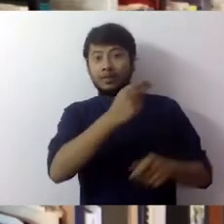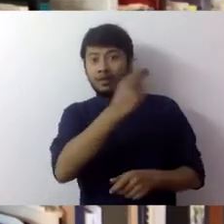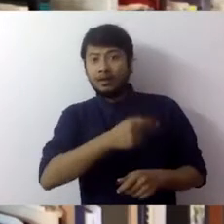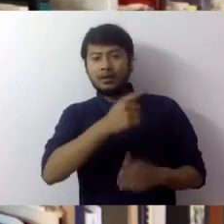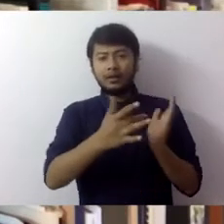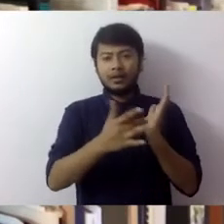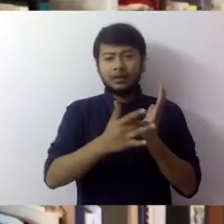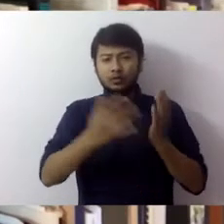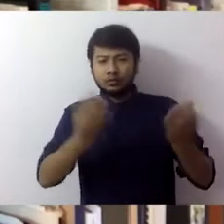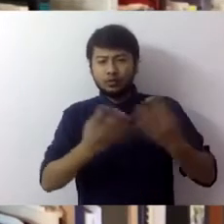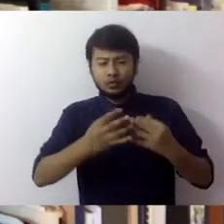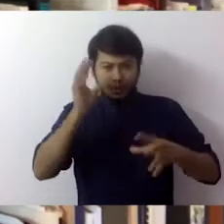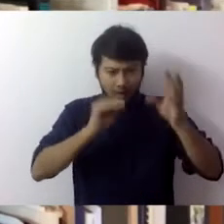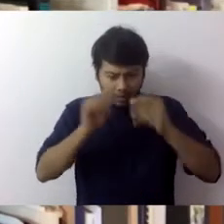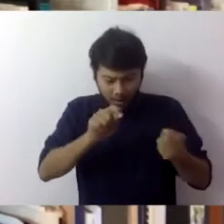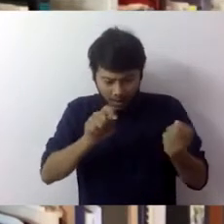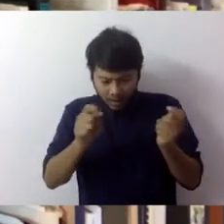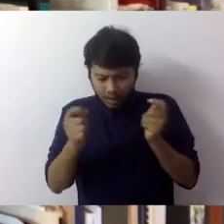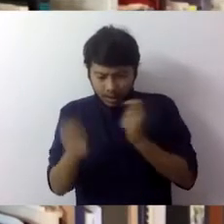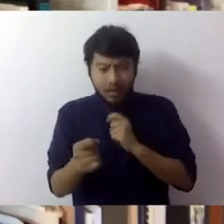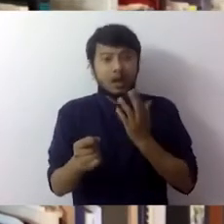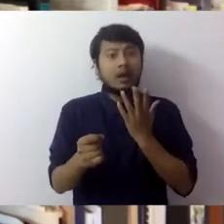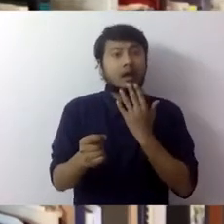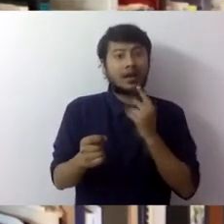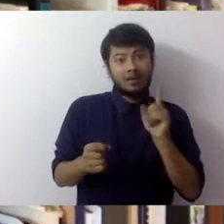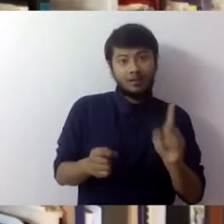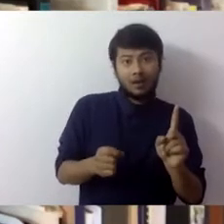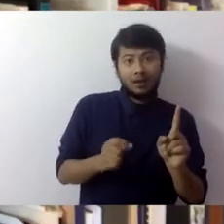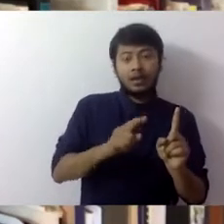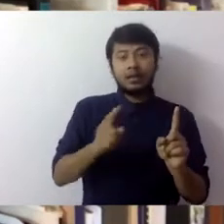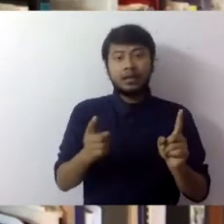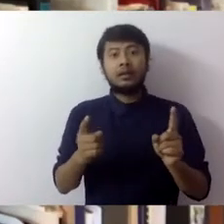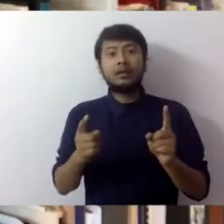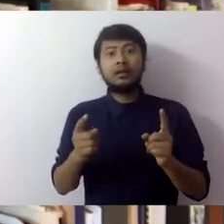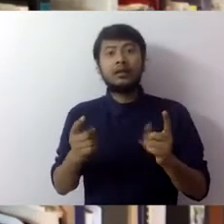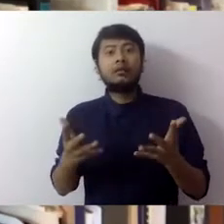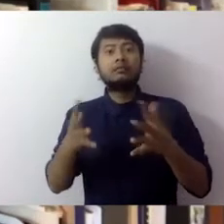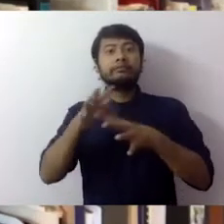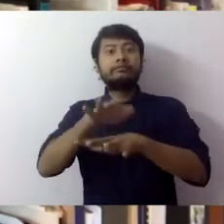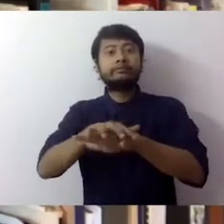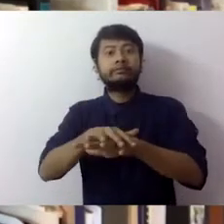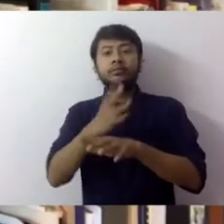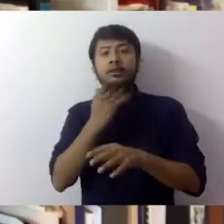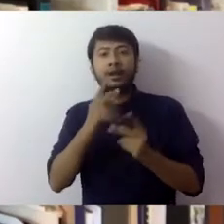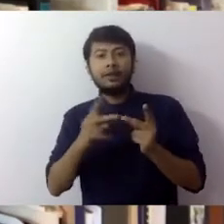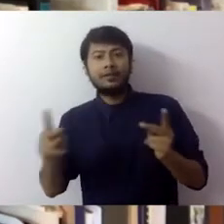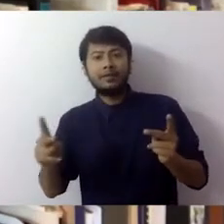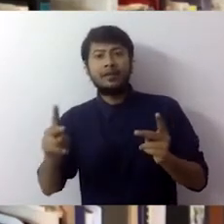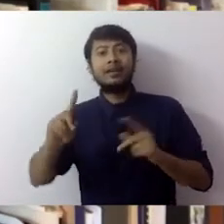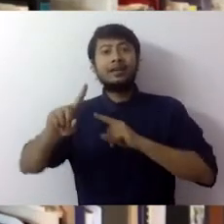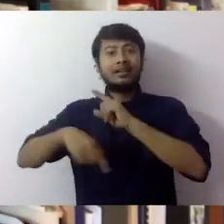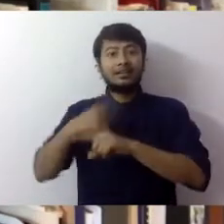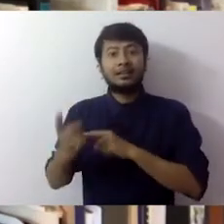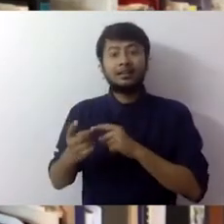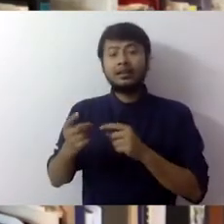Very rapidly they moved from one color lithographs to using a mix of color printing and hand coloring and then onto